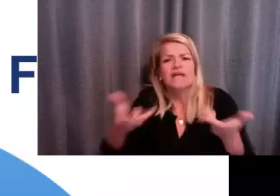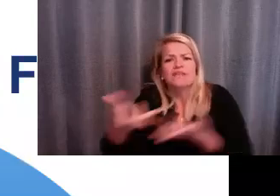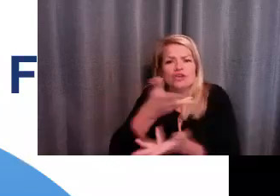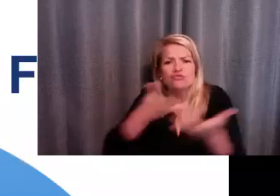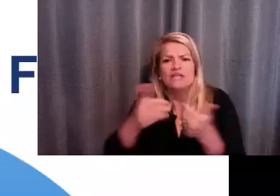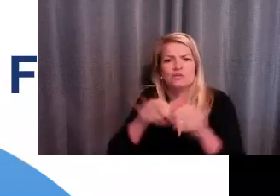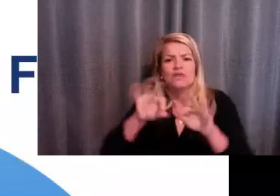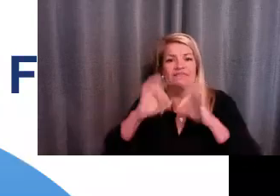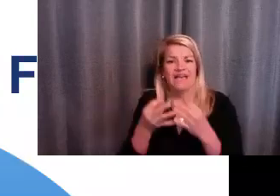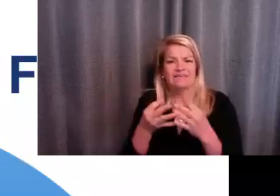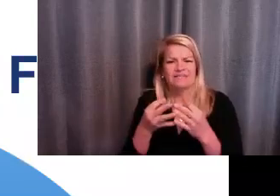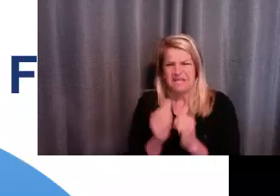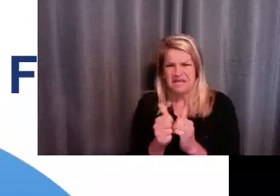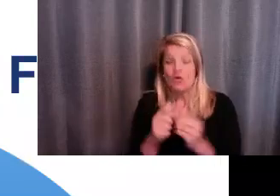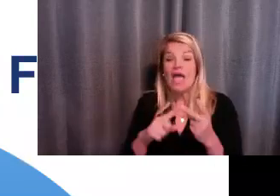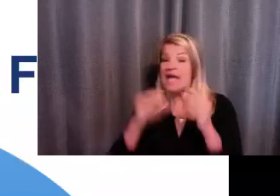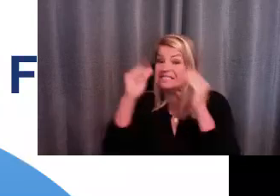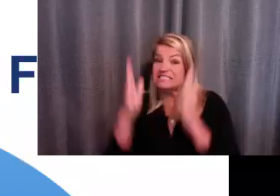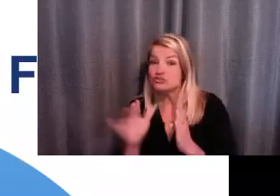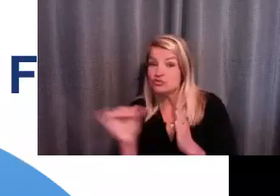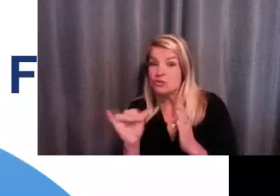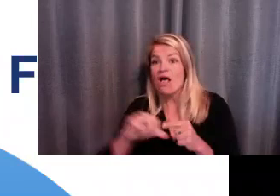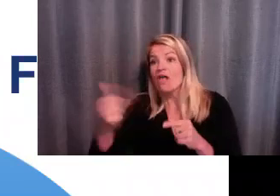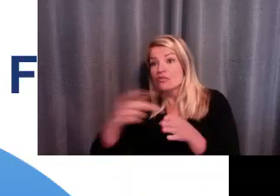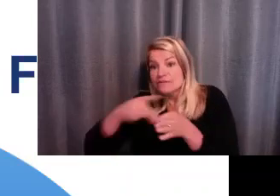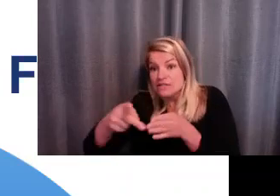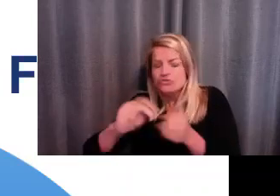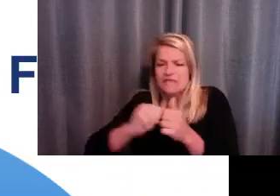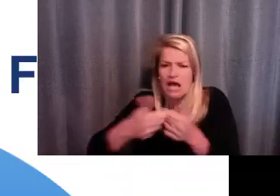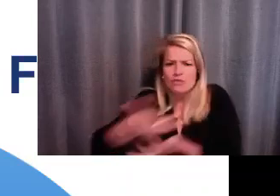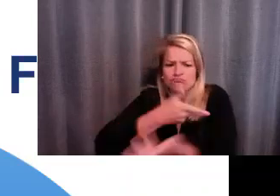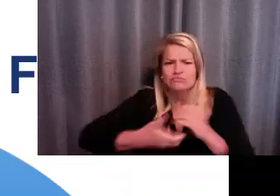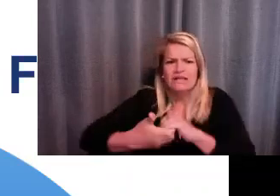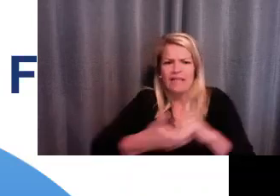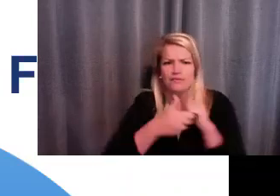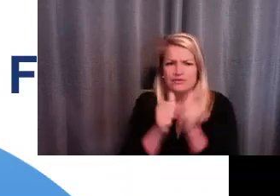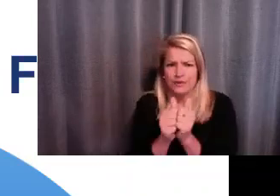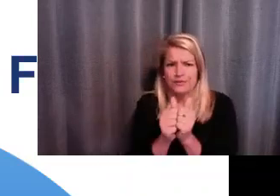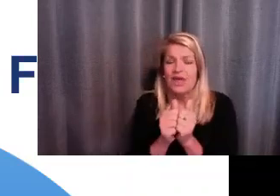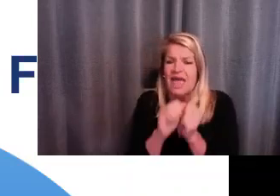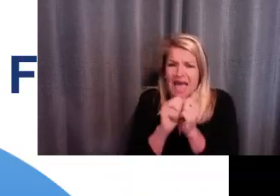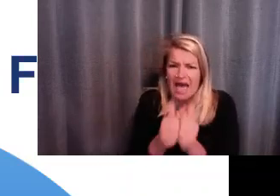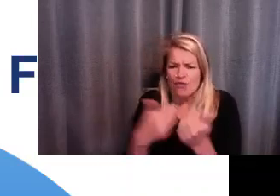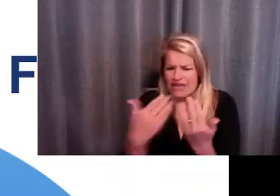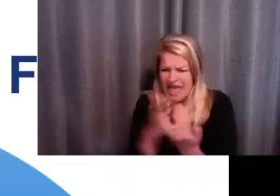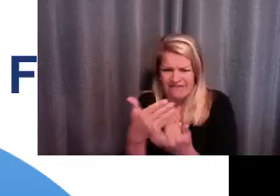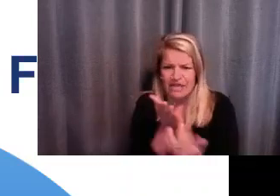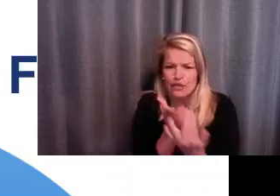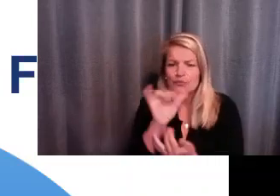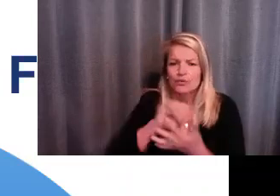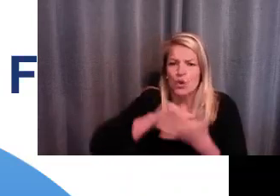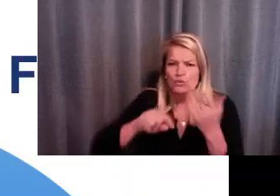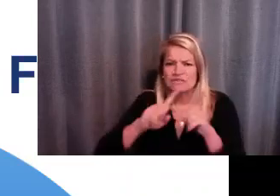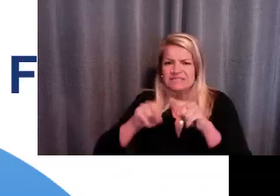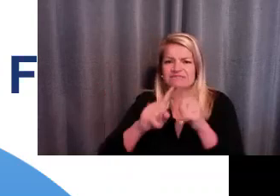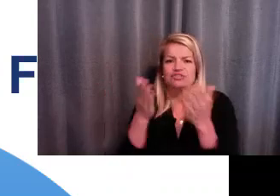families, as well as teachers or other professionals they collaborate with, and how they navigate through the different services